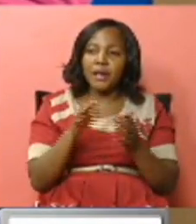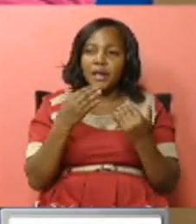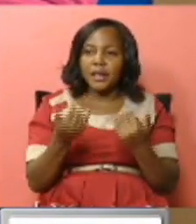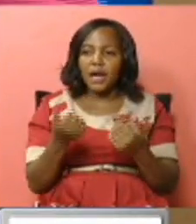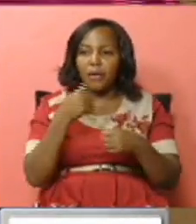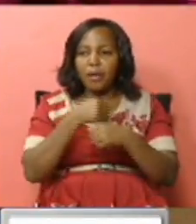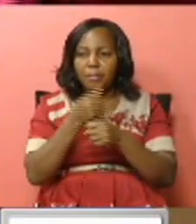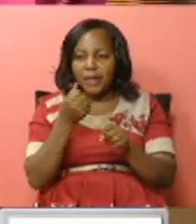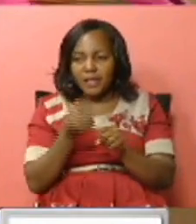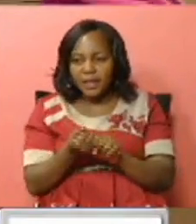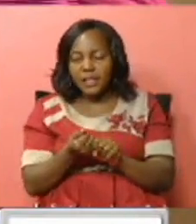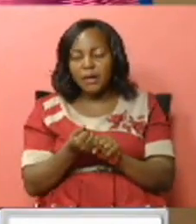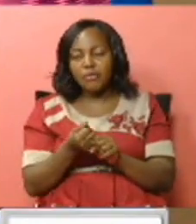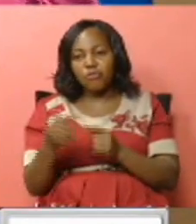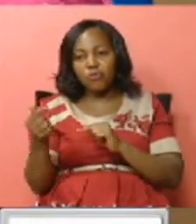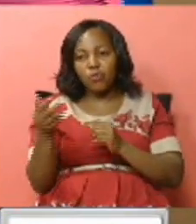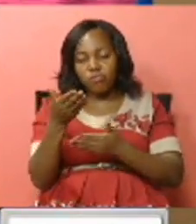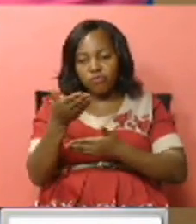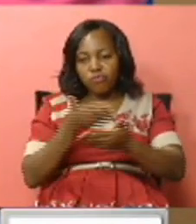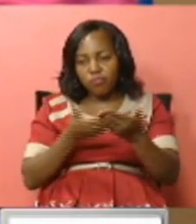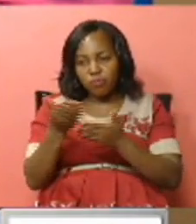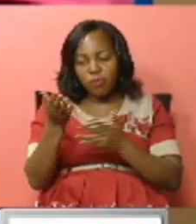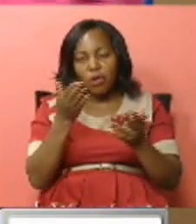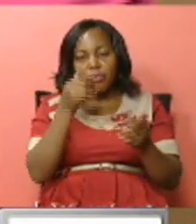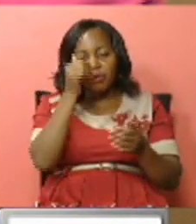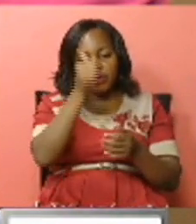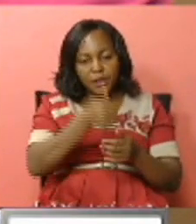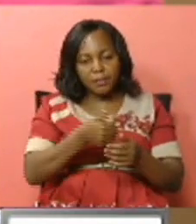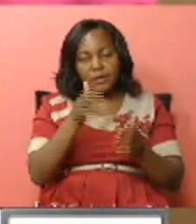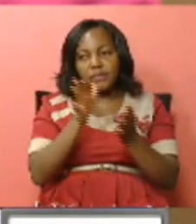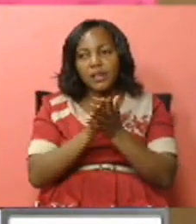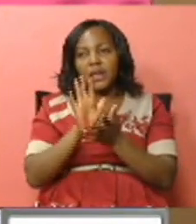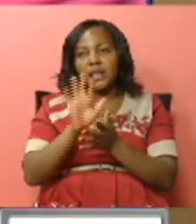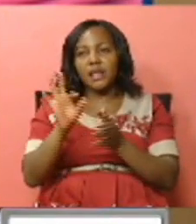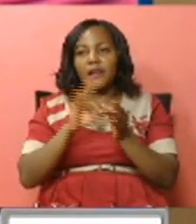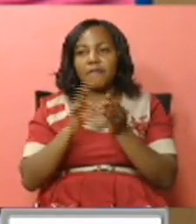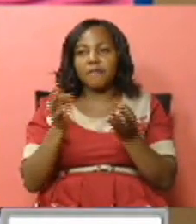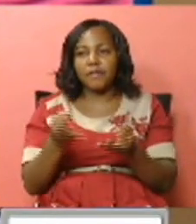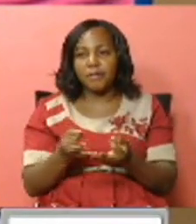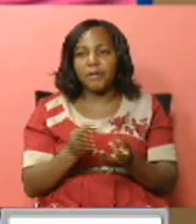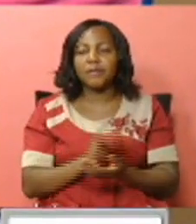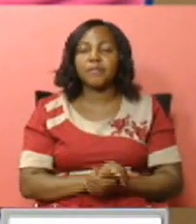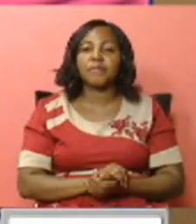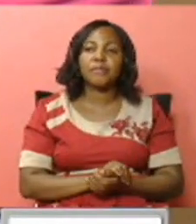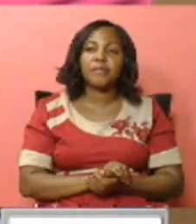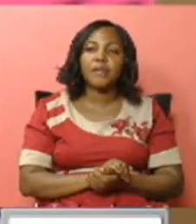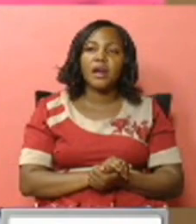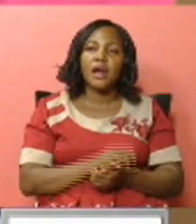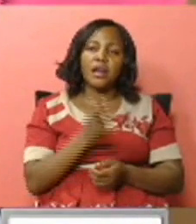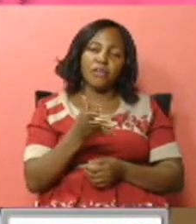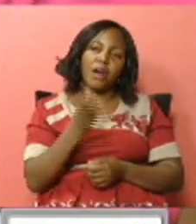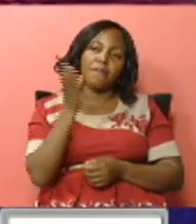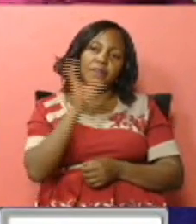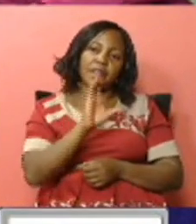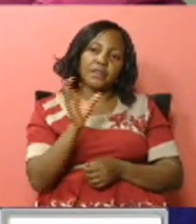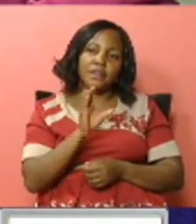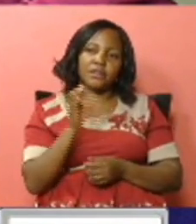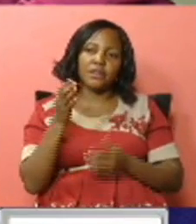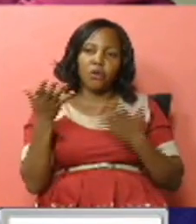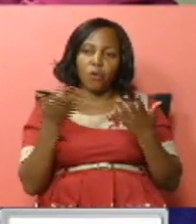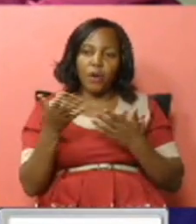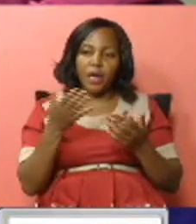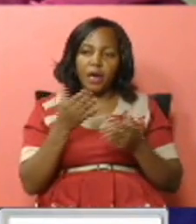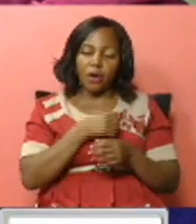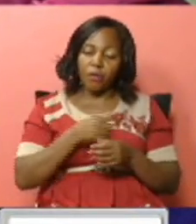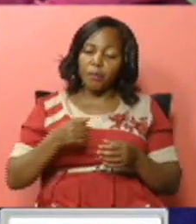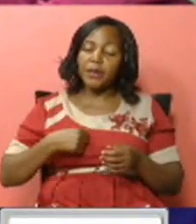integrate them, mediations between their families to accept them back as part of the family is some of the work that FIDA has been doing. Are there cases where women have actually gone back